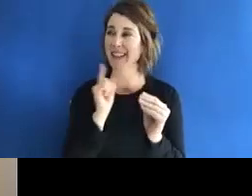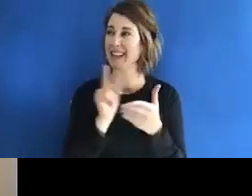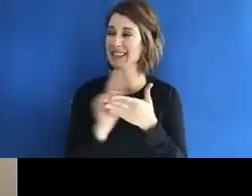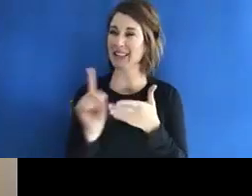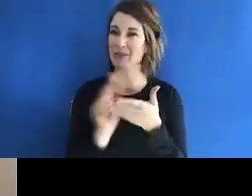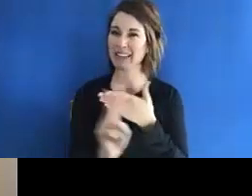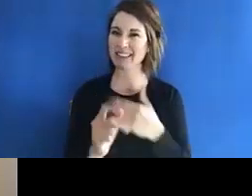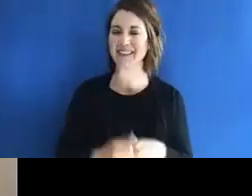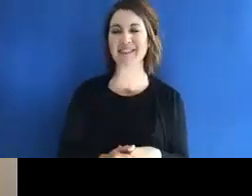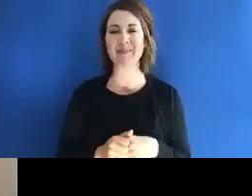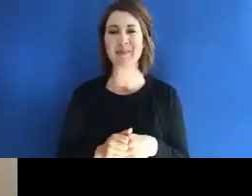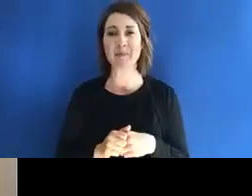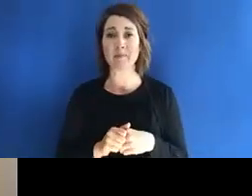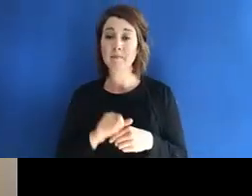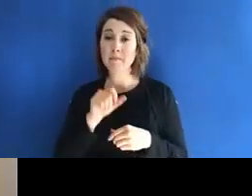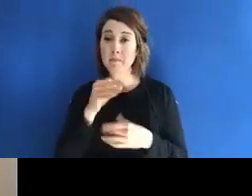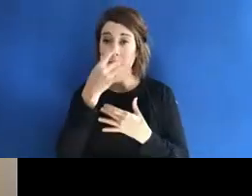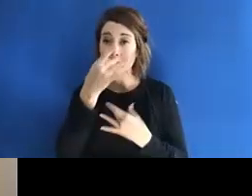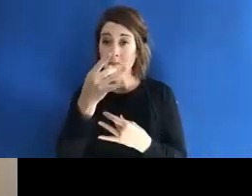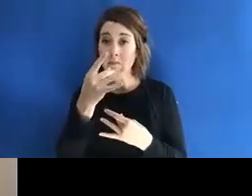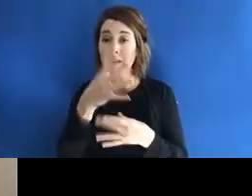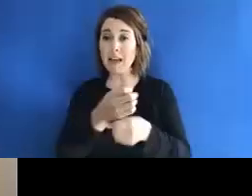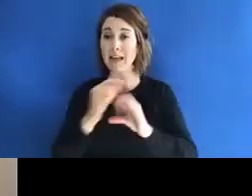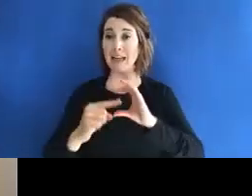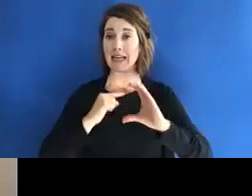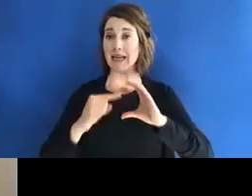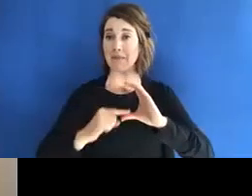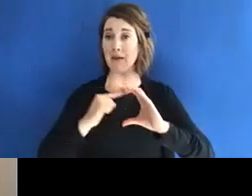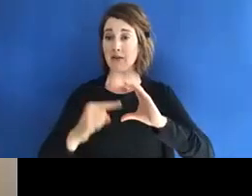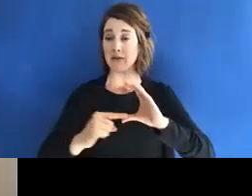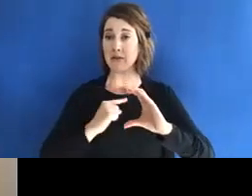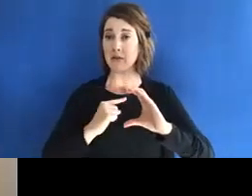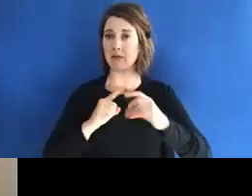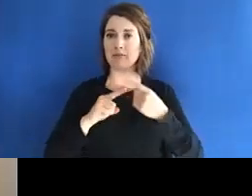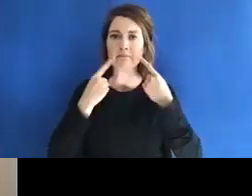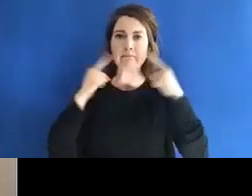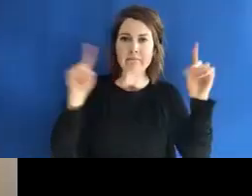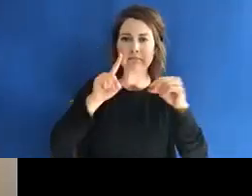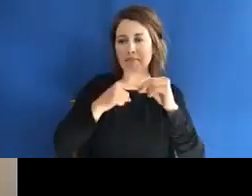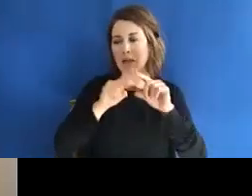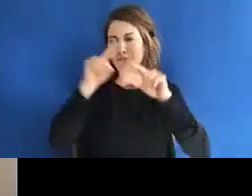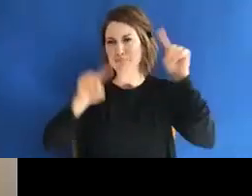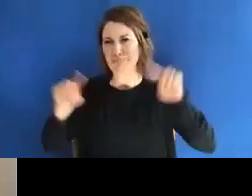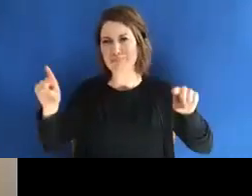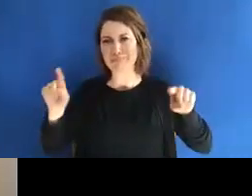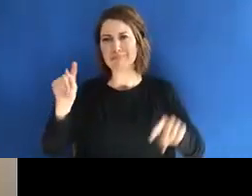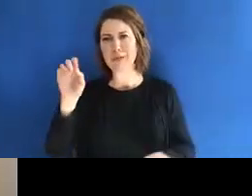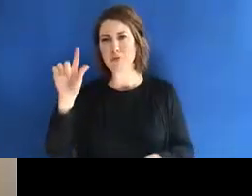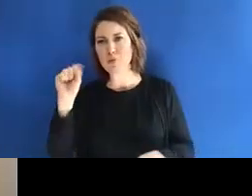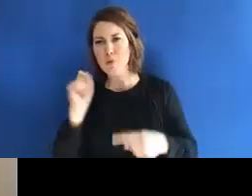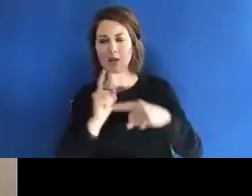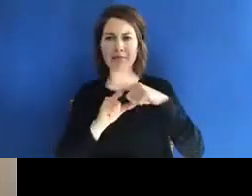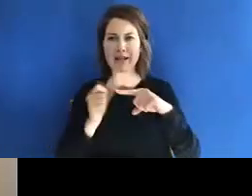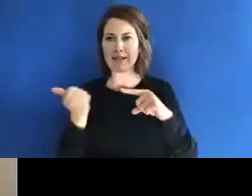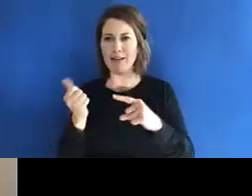if you're interested in receiving RSA emails, which include announcements about all of these tools listed here and other news, you can sign